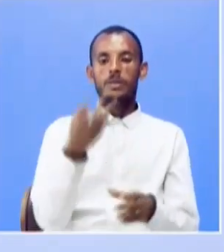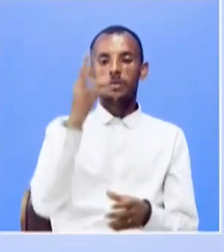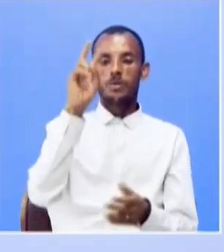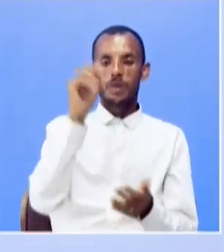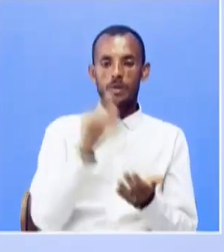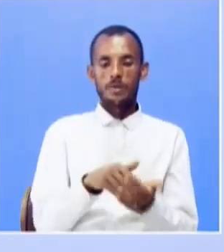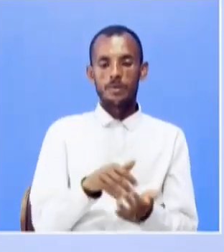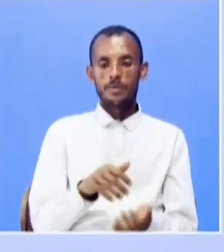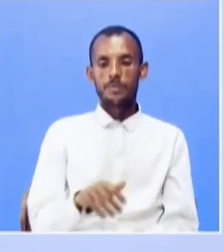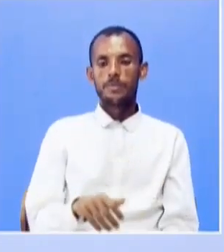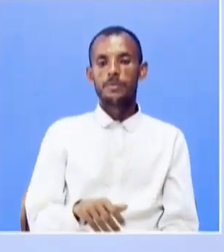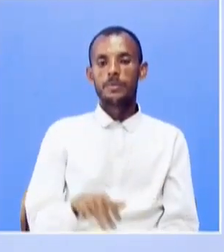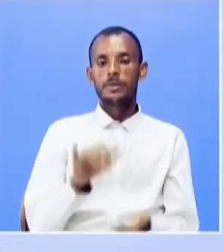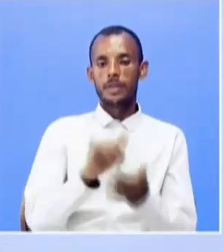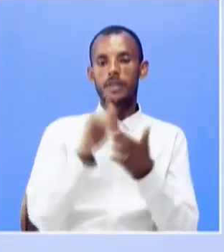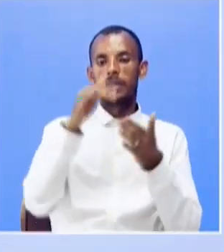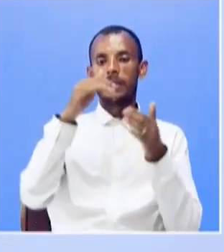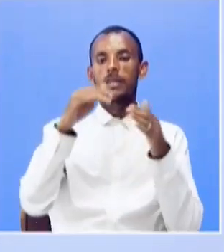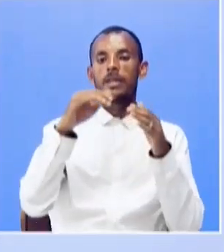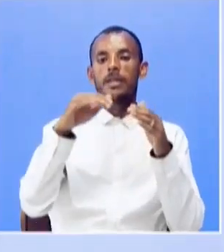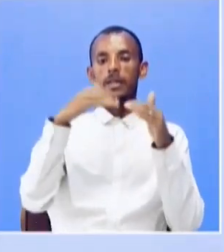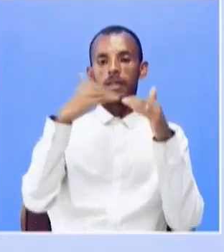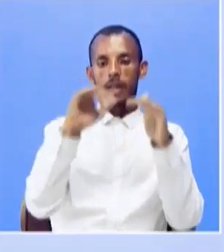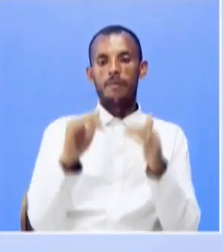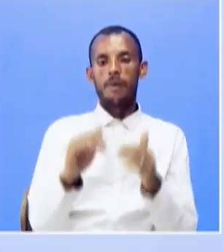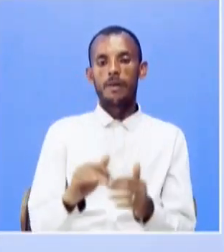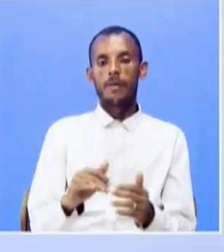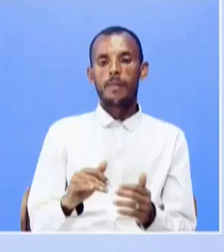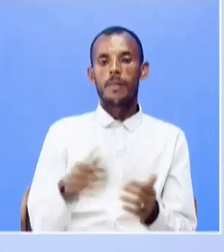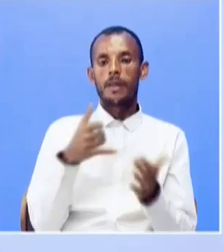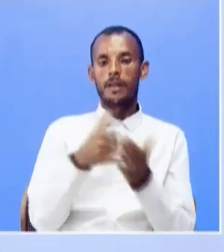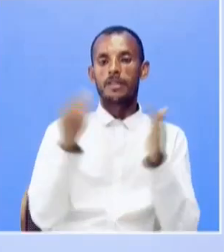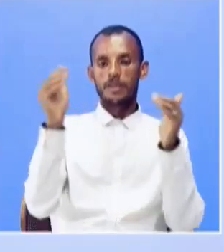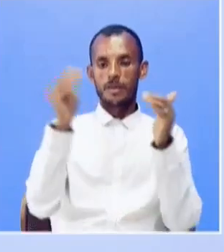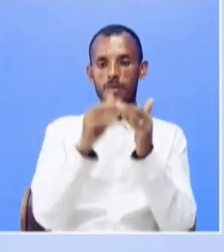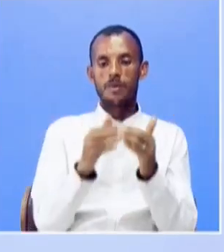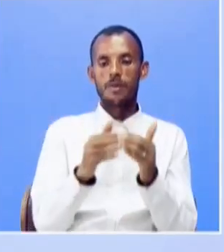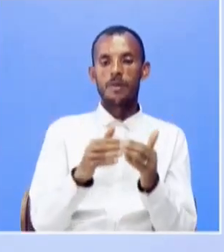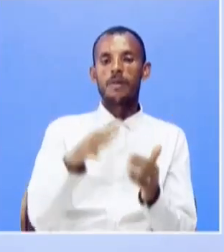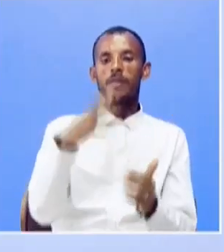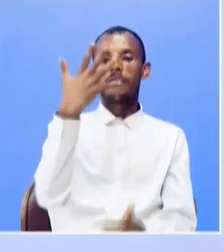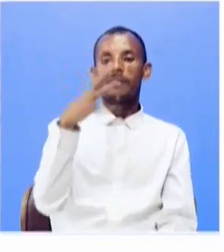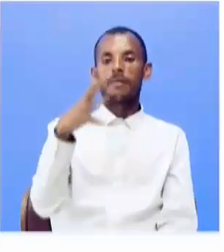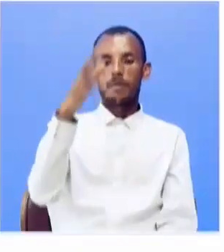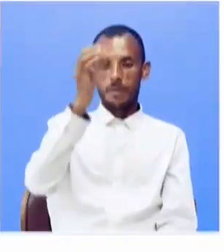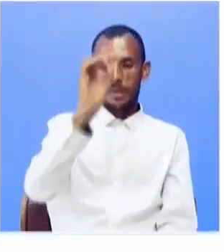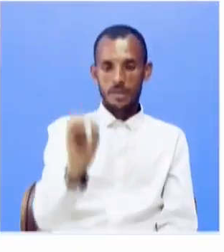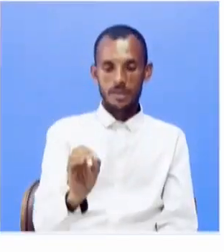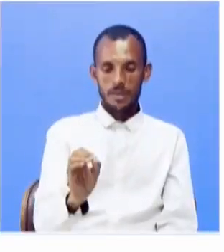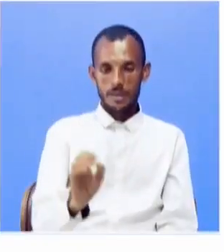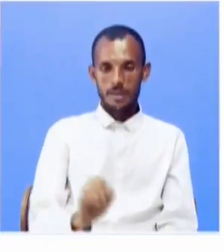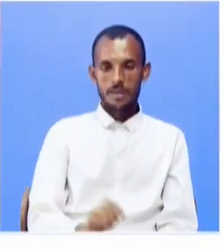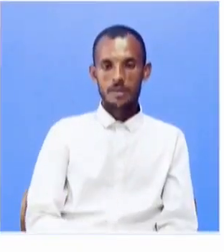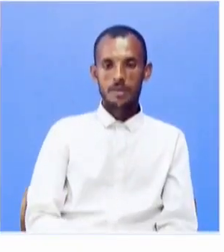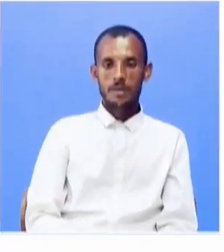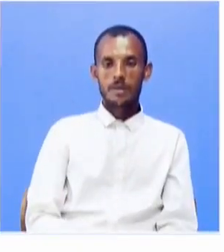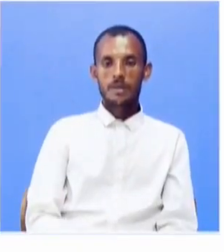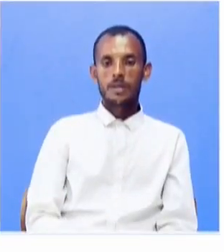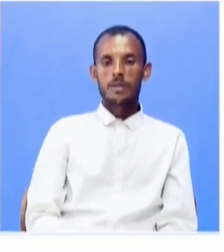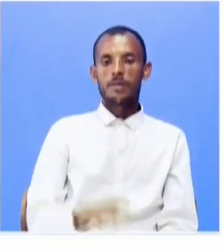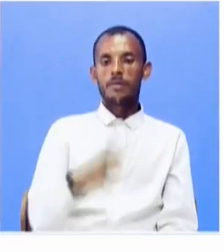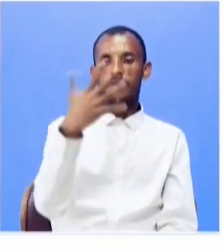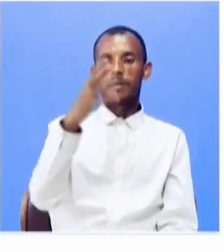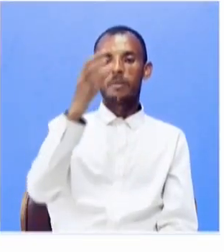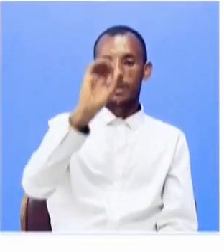Therefore, on that interval, what will be the tax amount? It is 15%. Therefore, it is